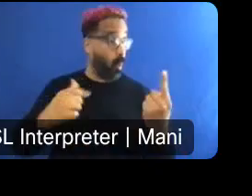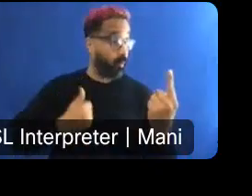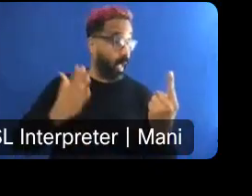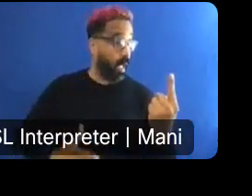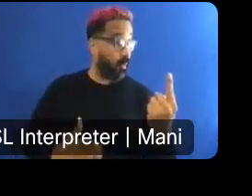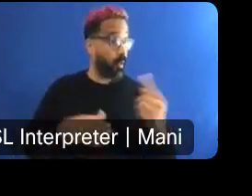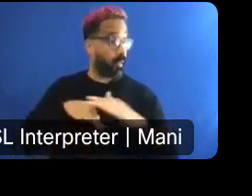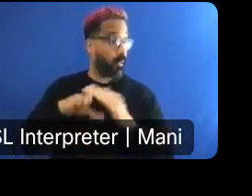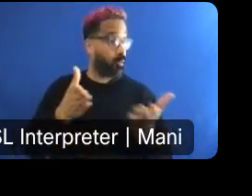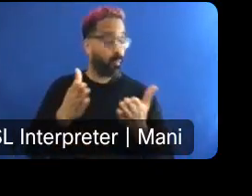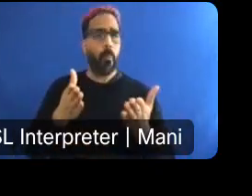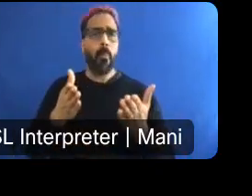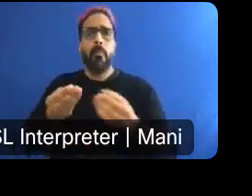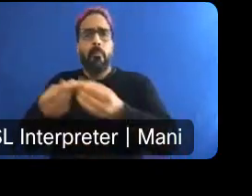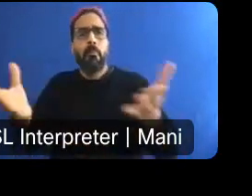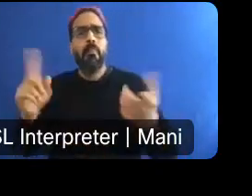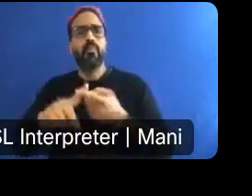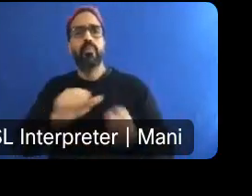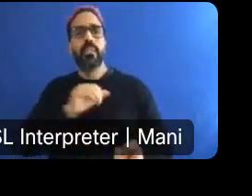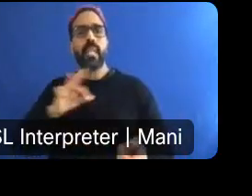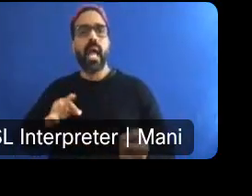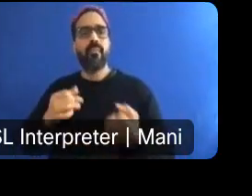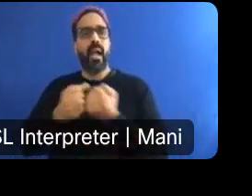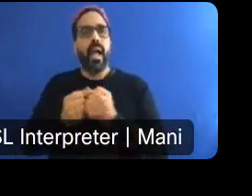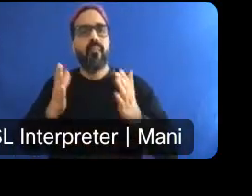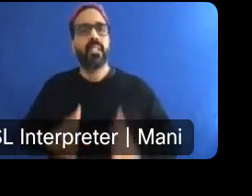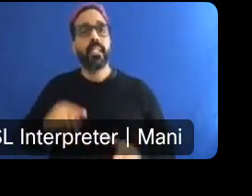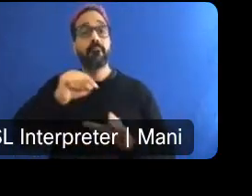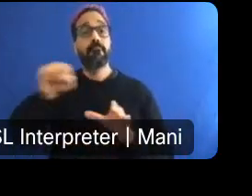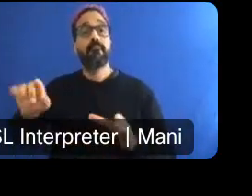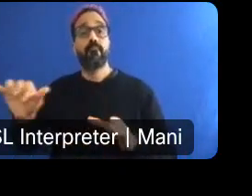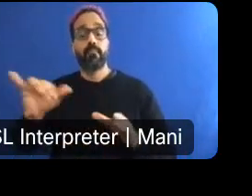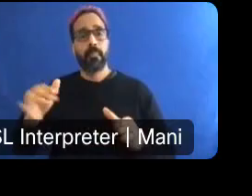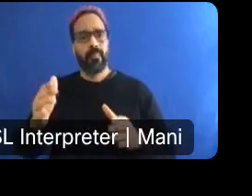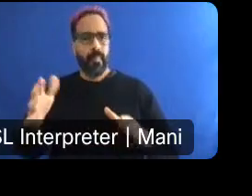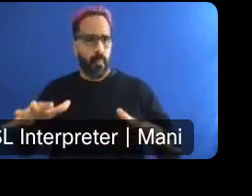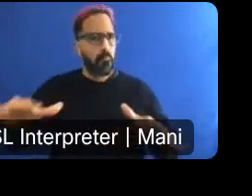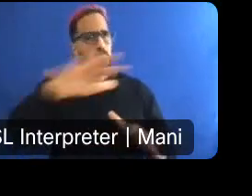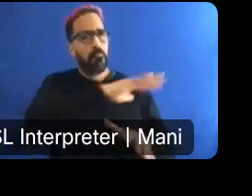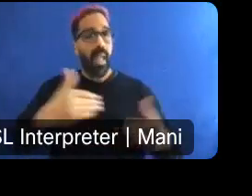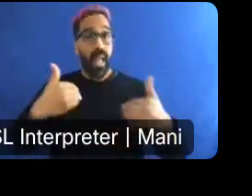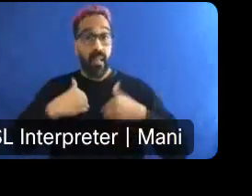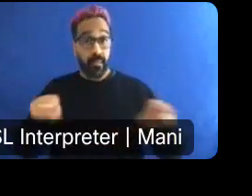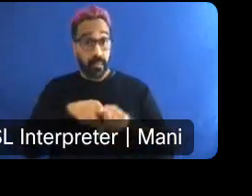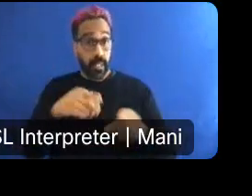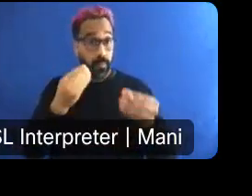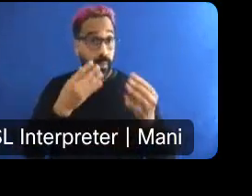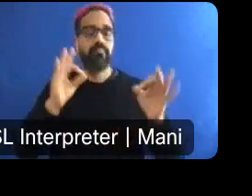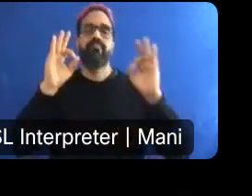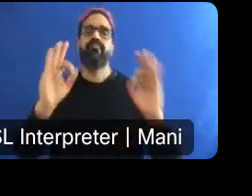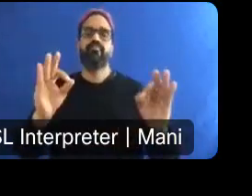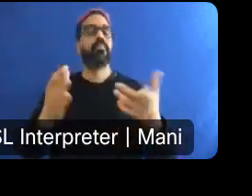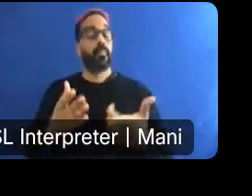to the staff and advocates. This is to help ensure that everyone has the same information and has the same opportunity